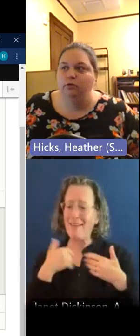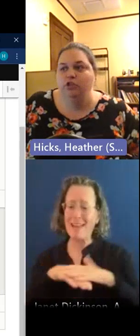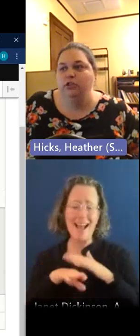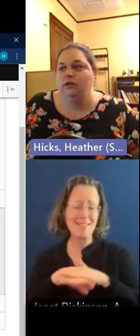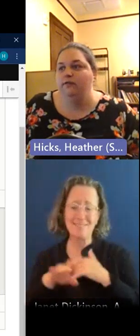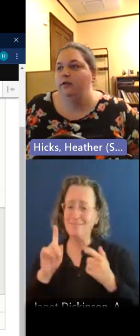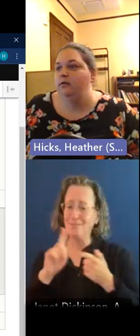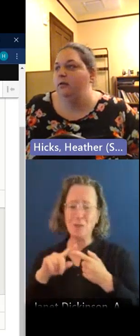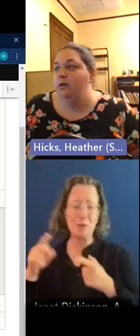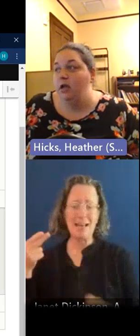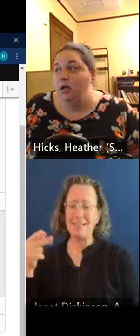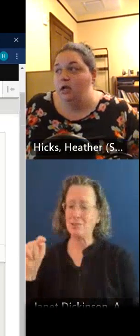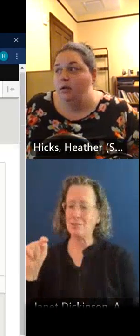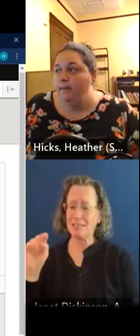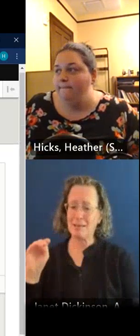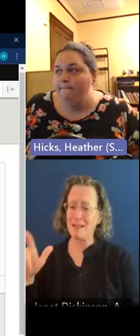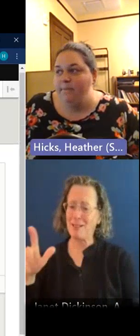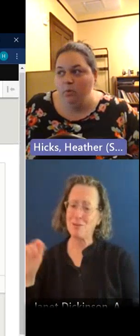HTML code, so it's just kind of a